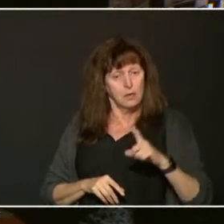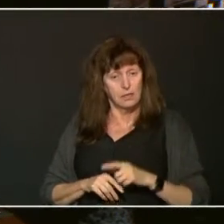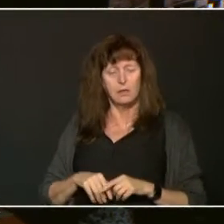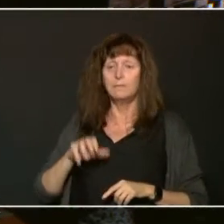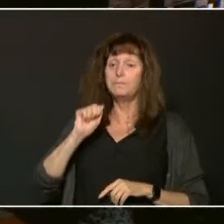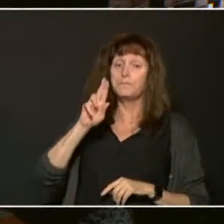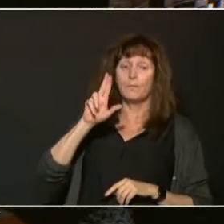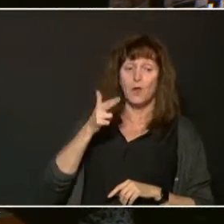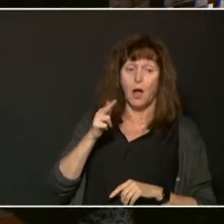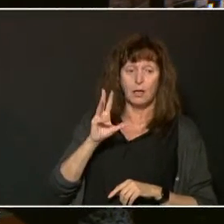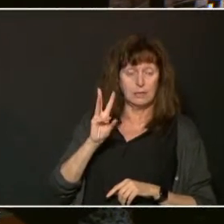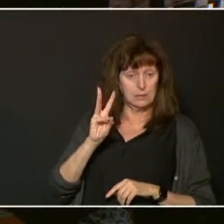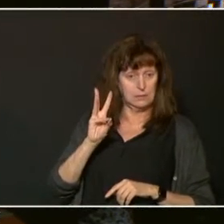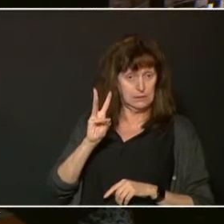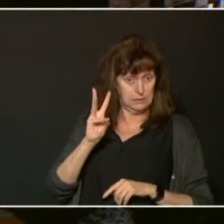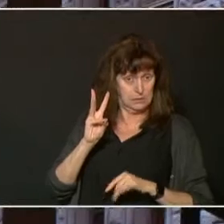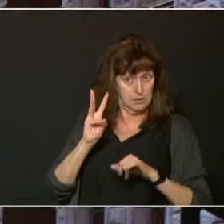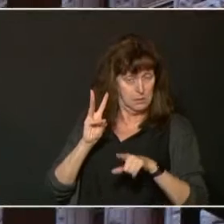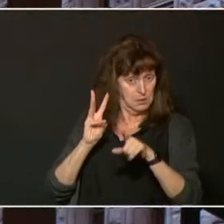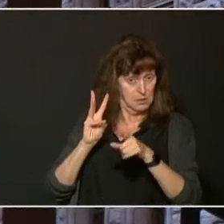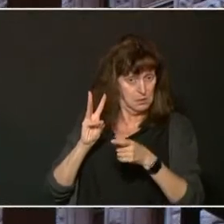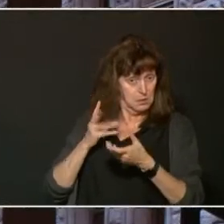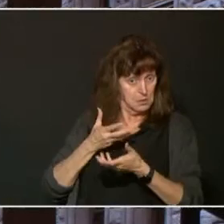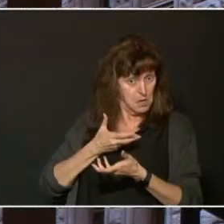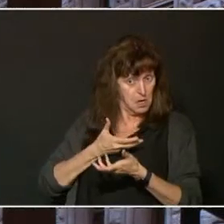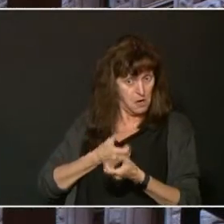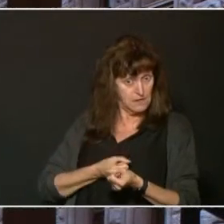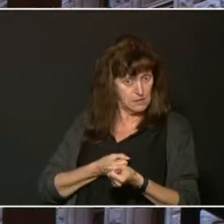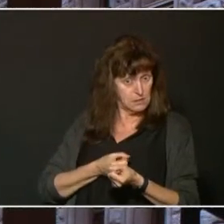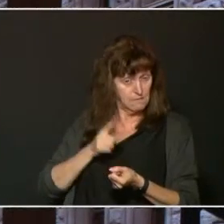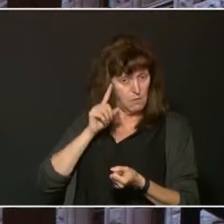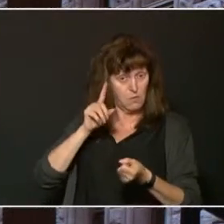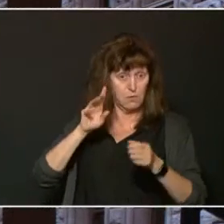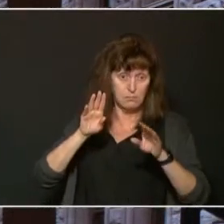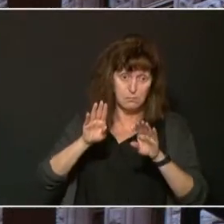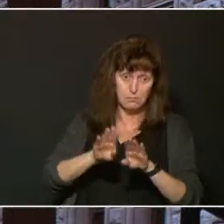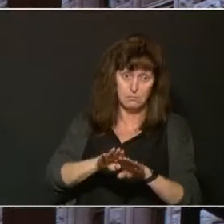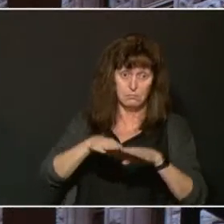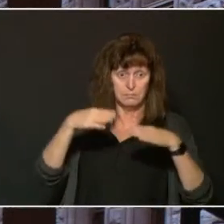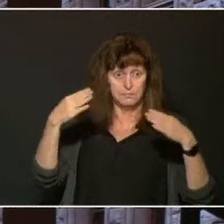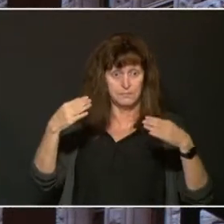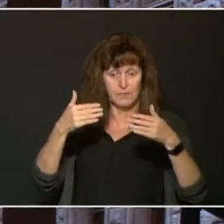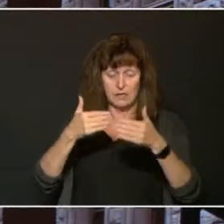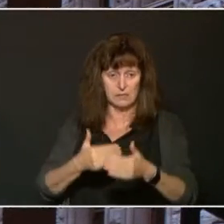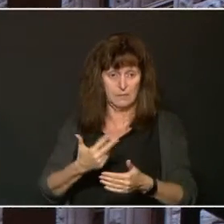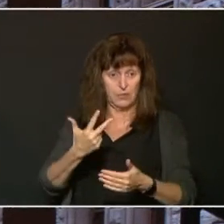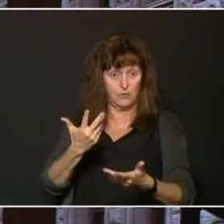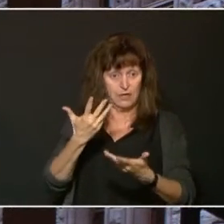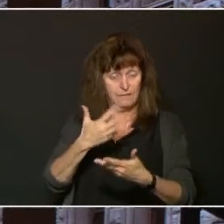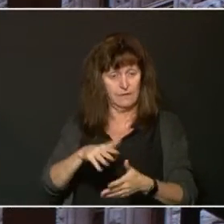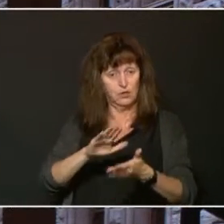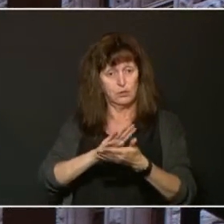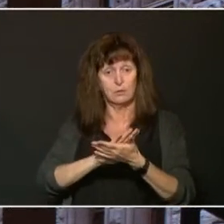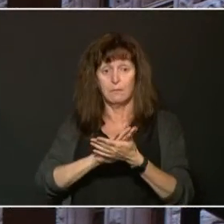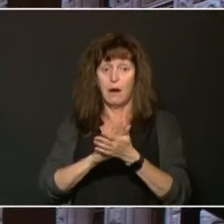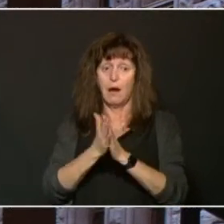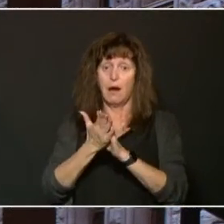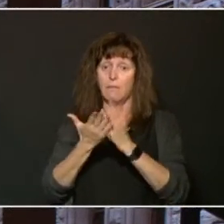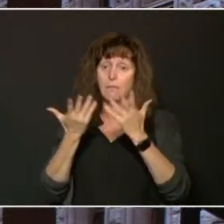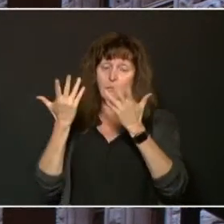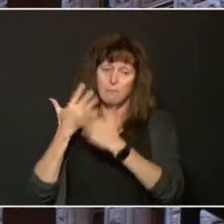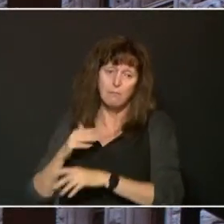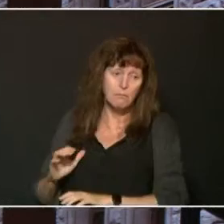date to reopen, I guess, to get out of step 3 and move back to whatever normal is in